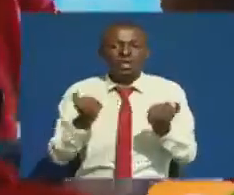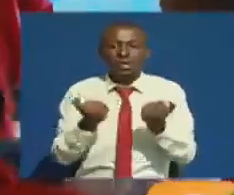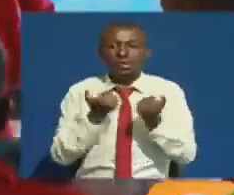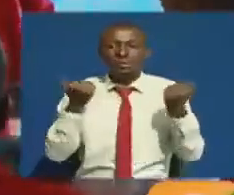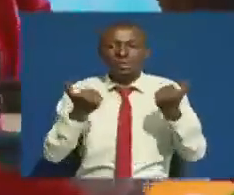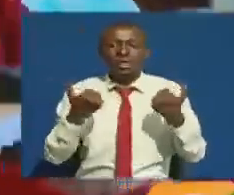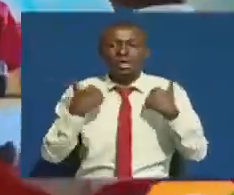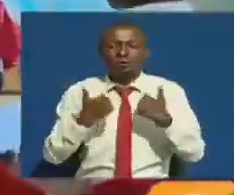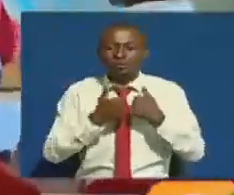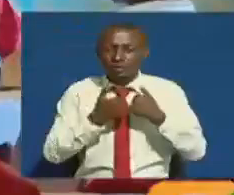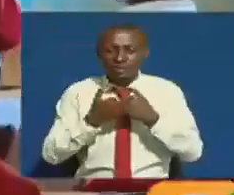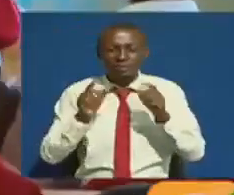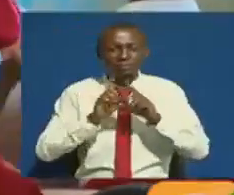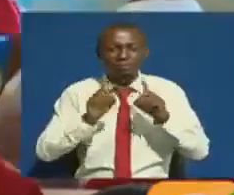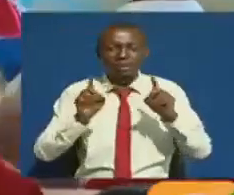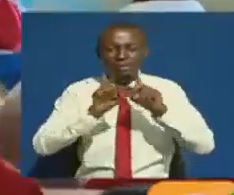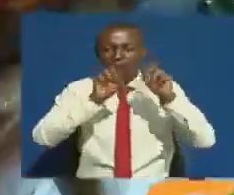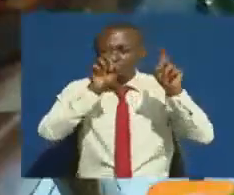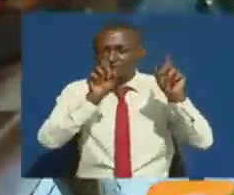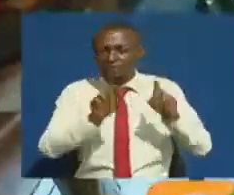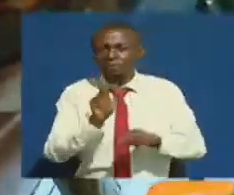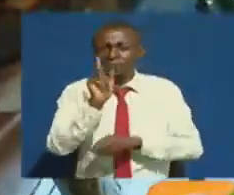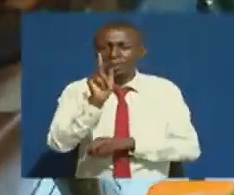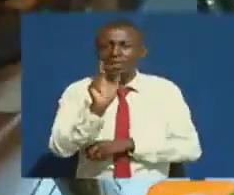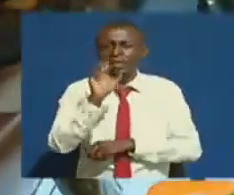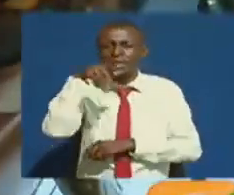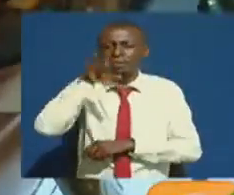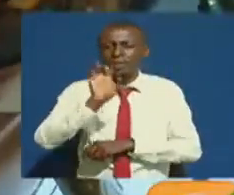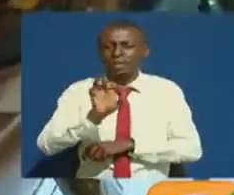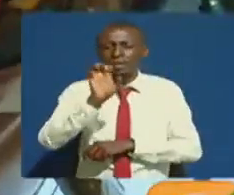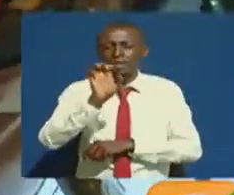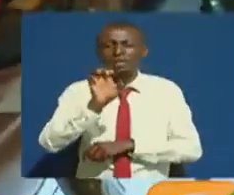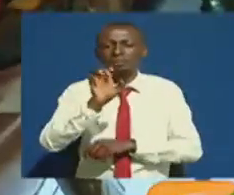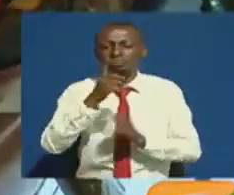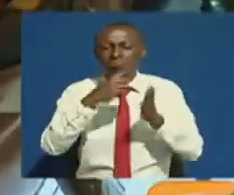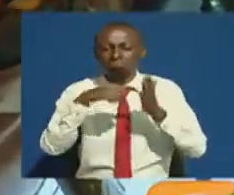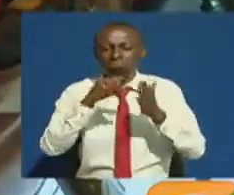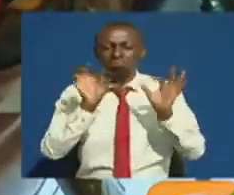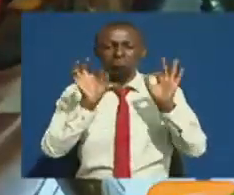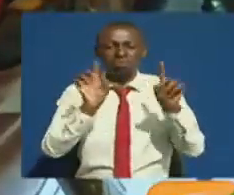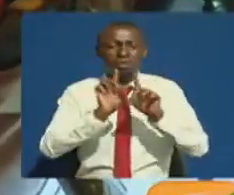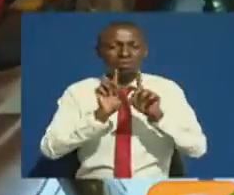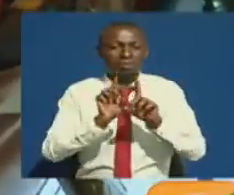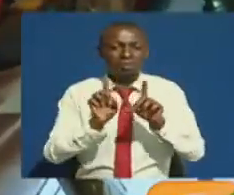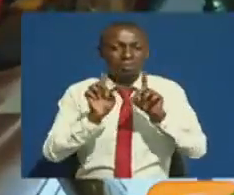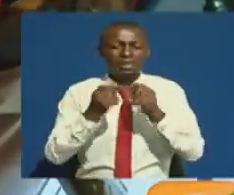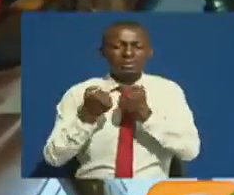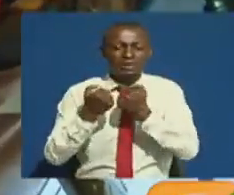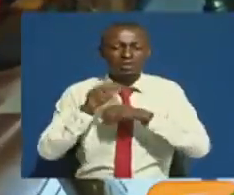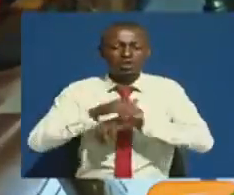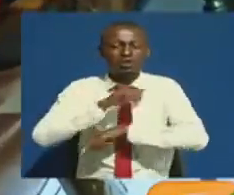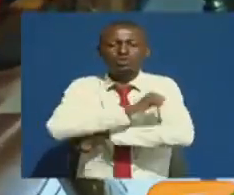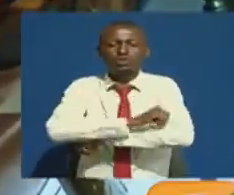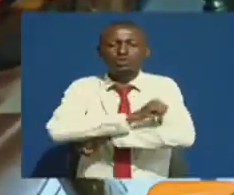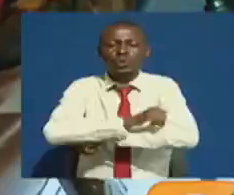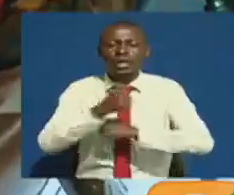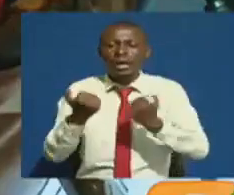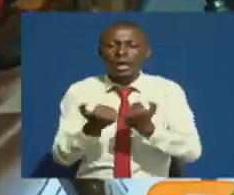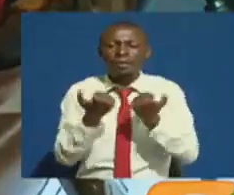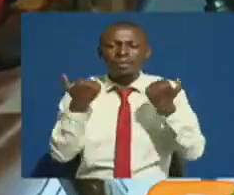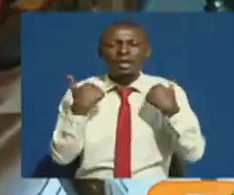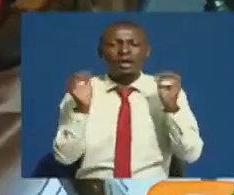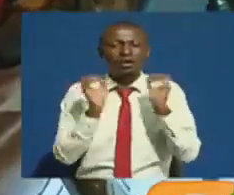marks in his KCPE exams, he struggled to get a school that could accommodate him until this school adjusted to his